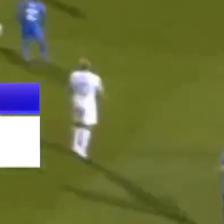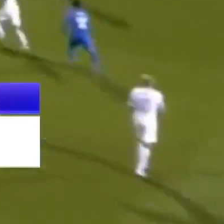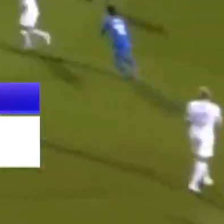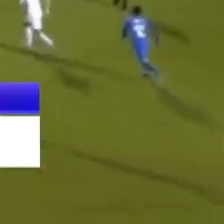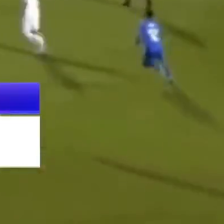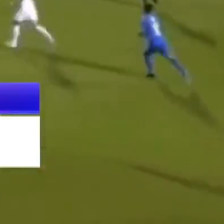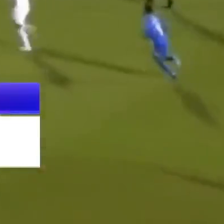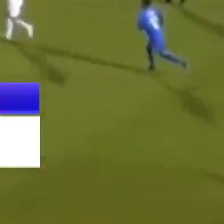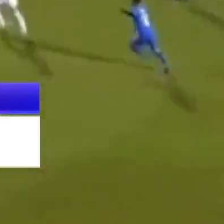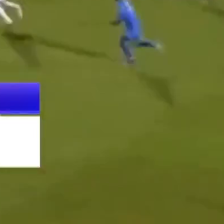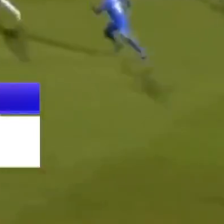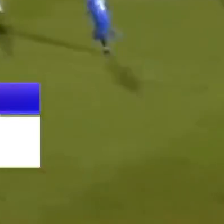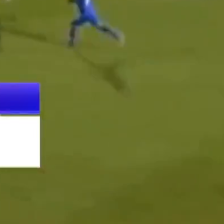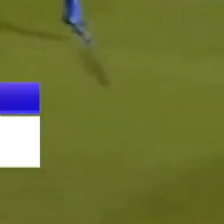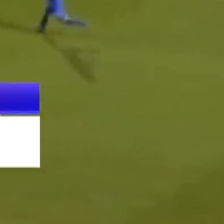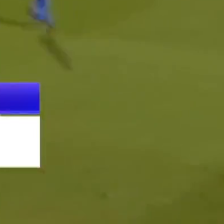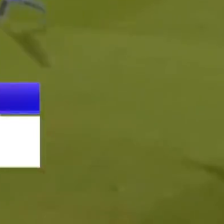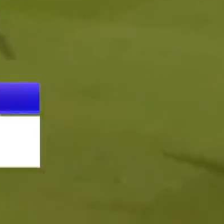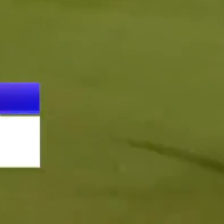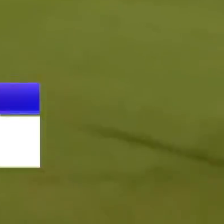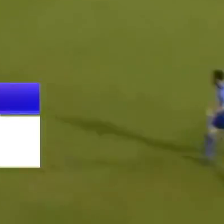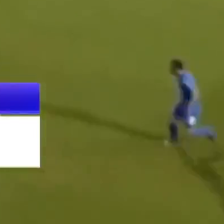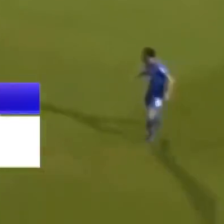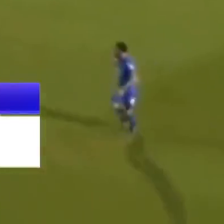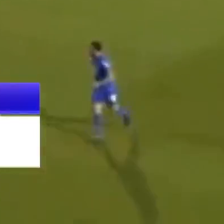And it goes from Florenzi.